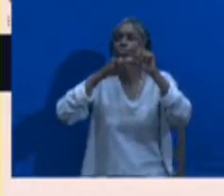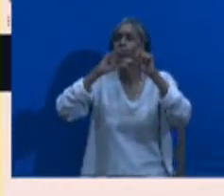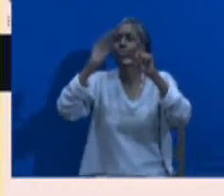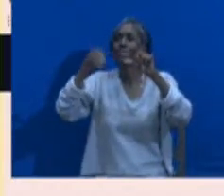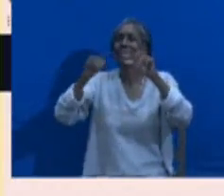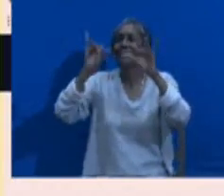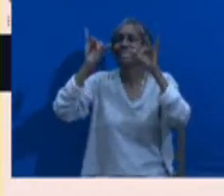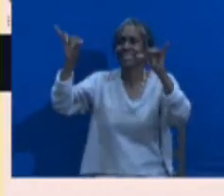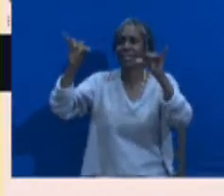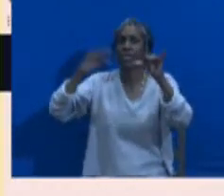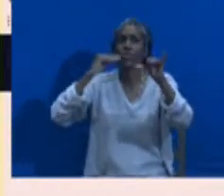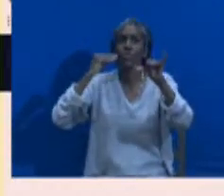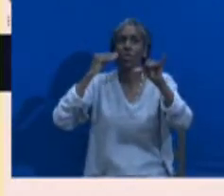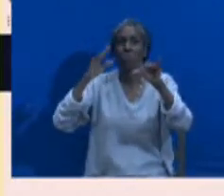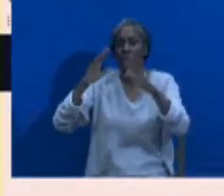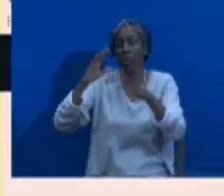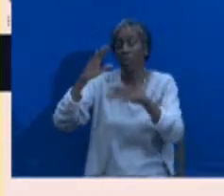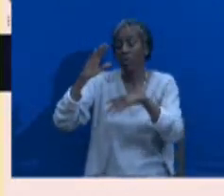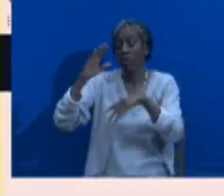That shows